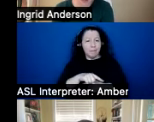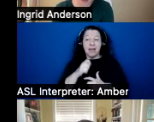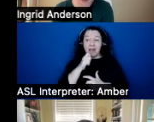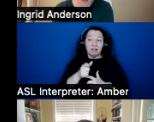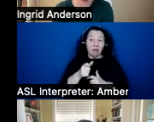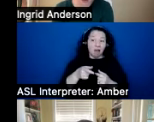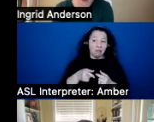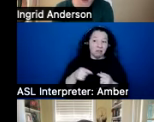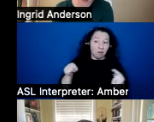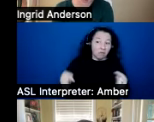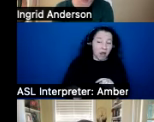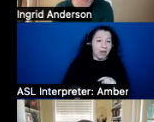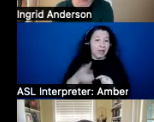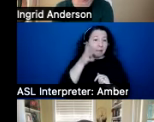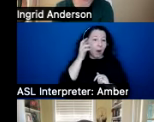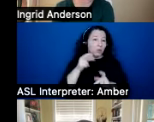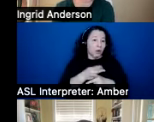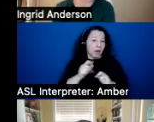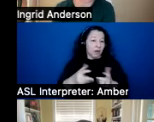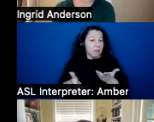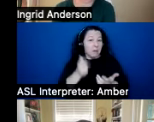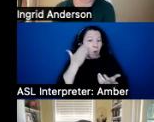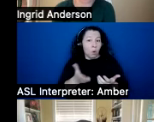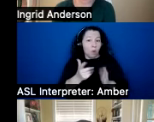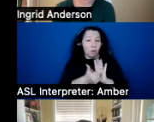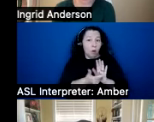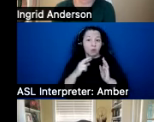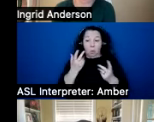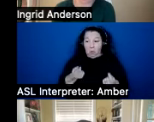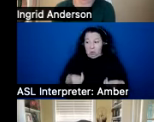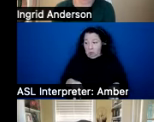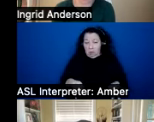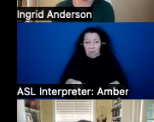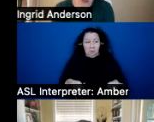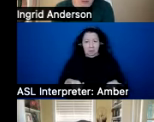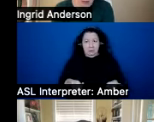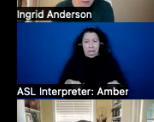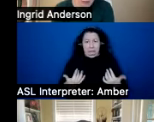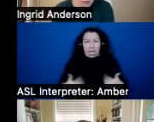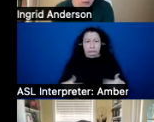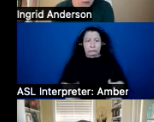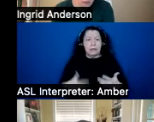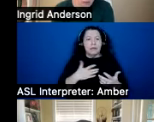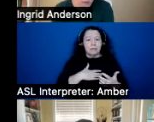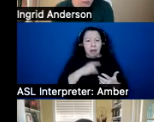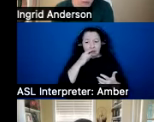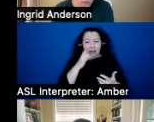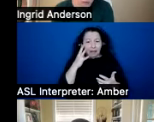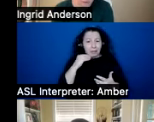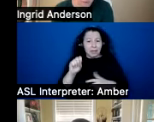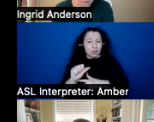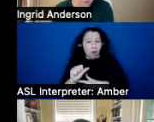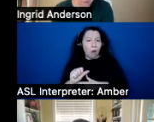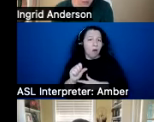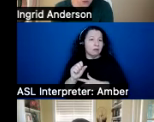be familiar with the laws or even what to do if their child has been sexually abused or